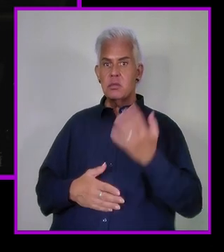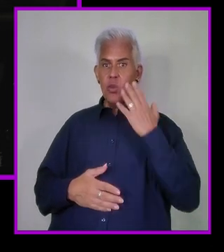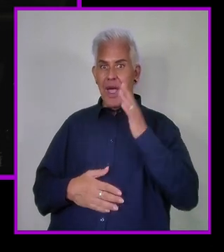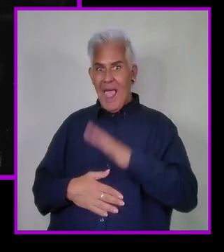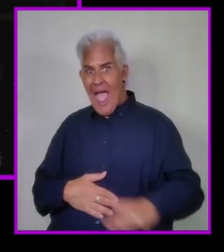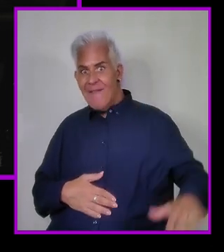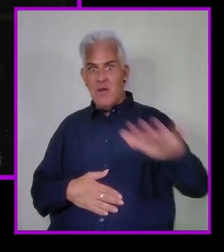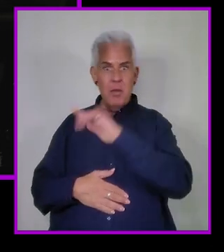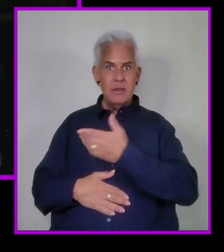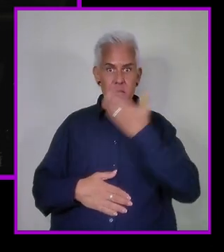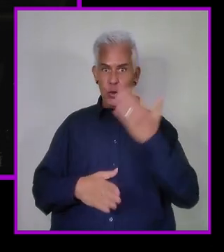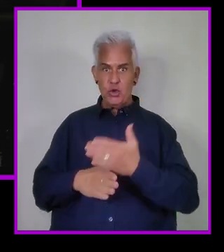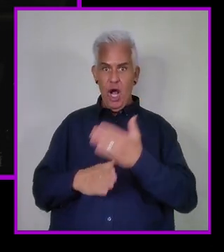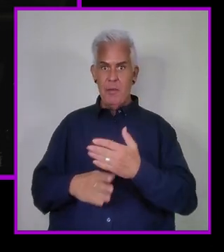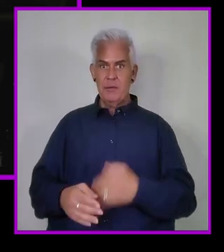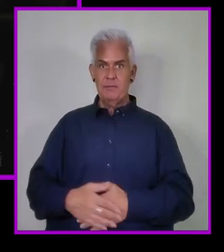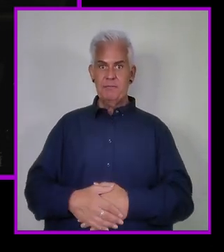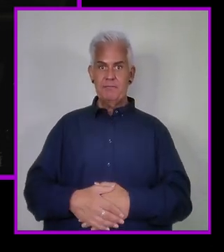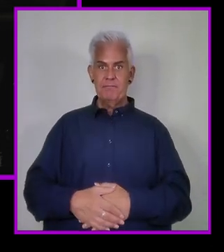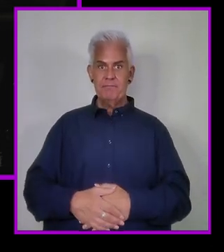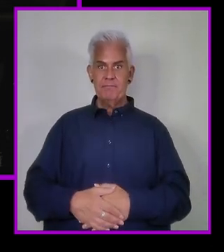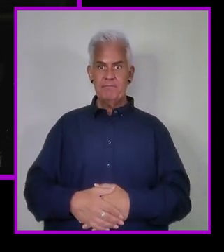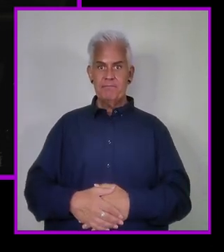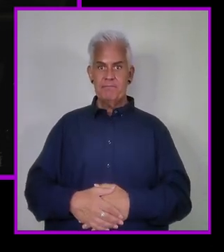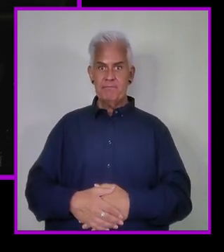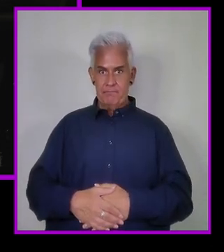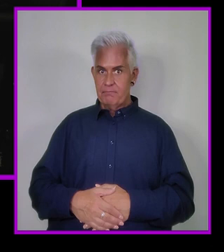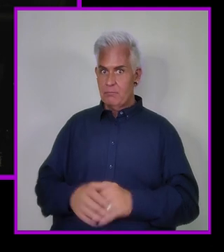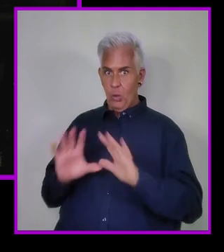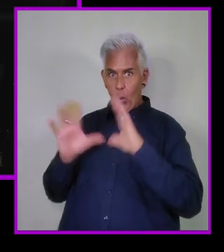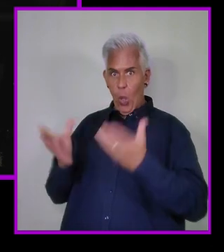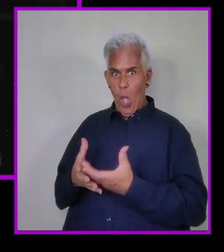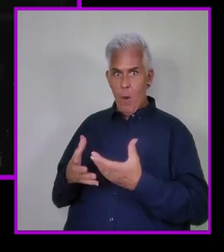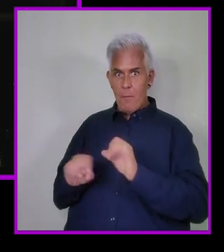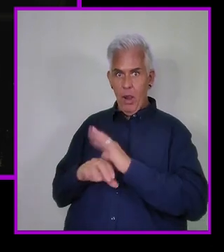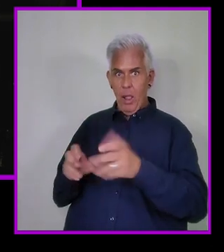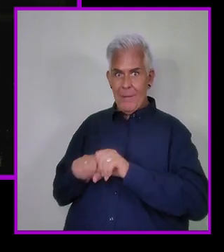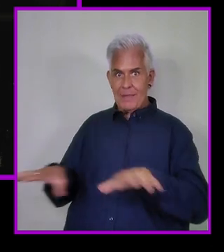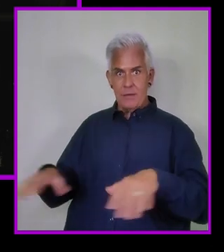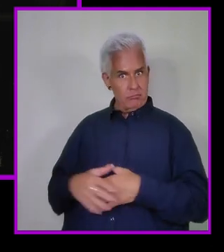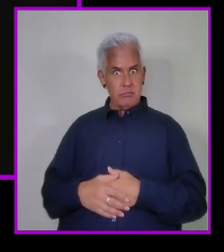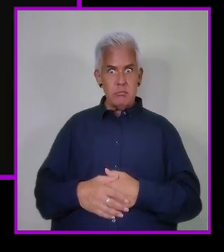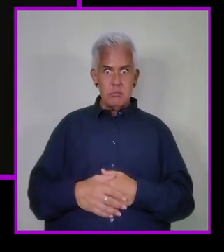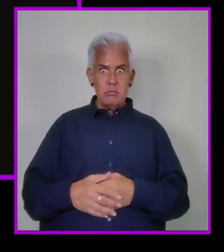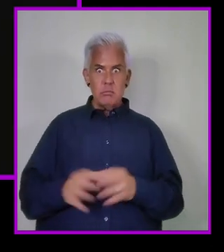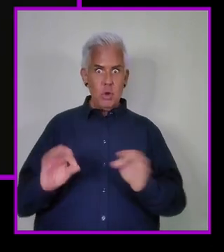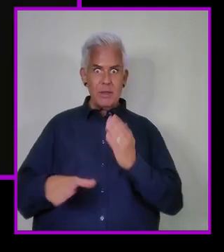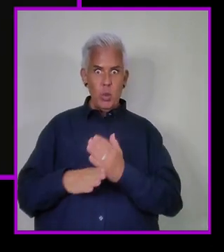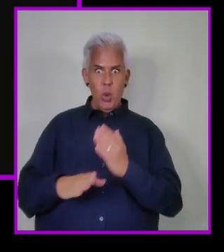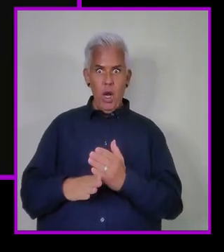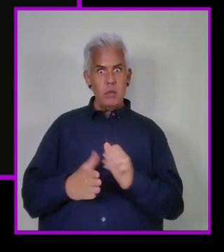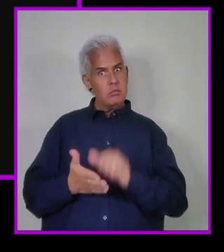everyone wasn't working. Mm. Yeah. So it's a global pandemic. Yeah. So when everyone stopped working, we were